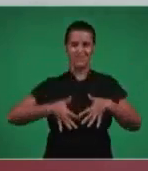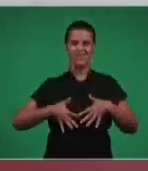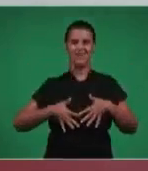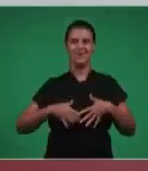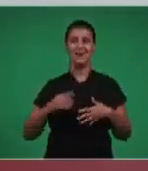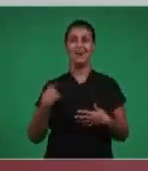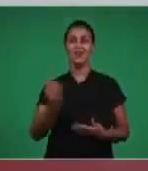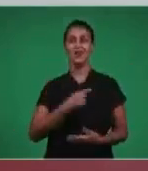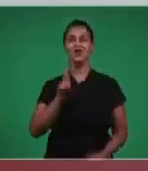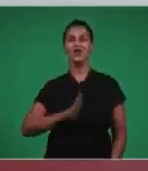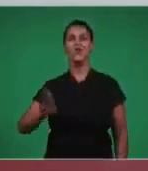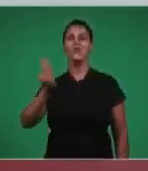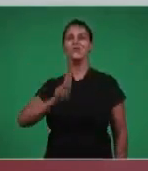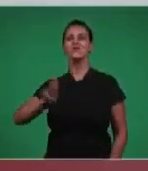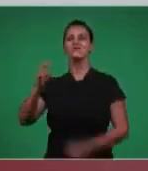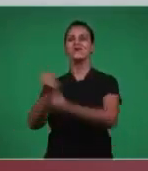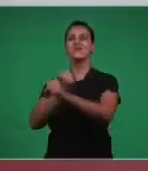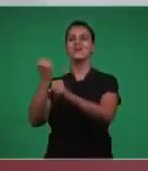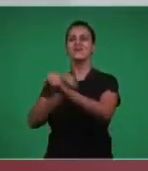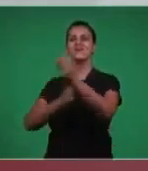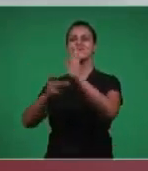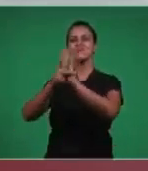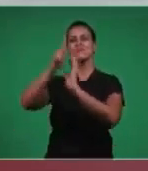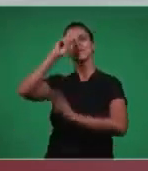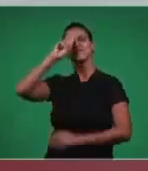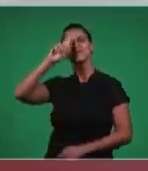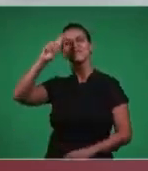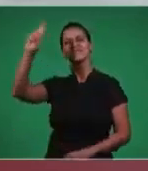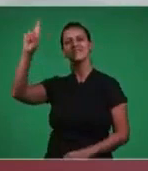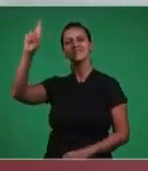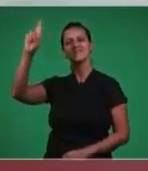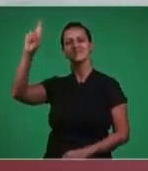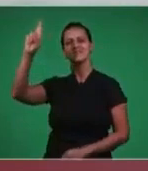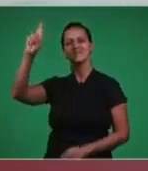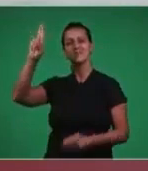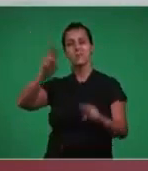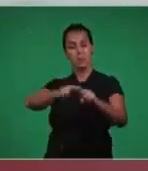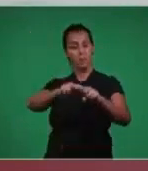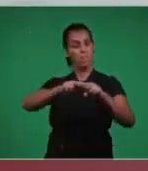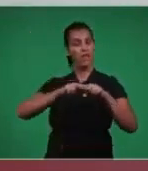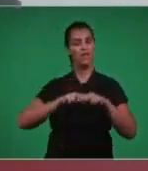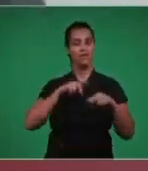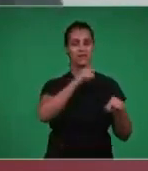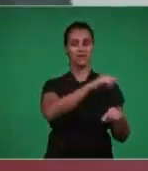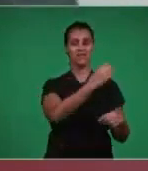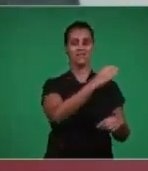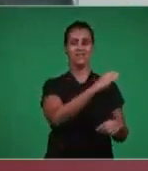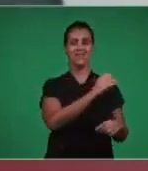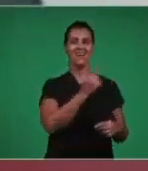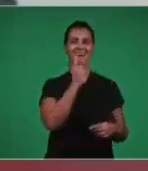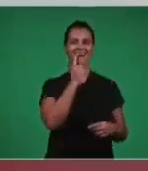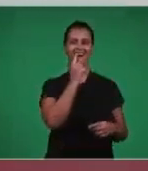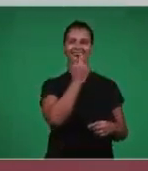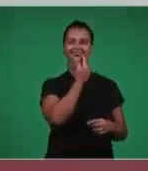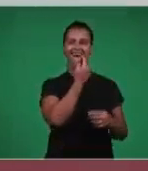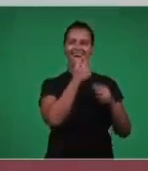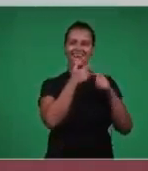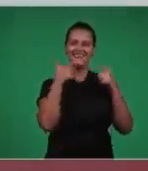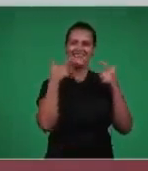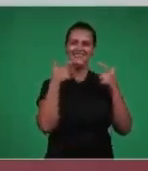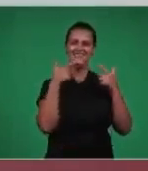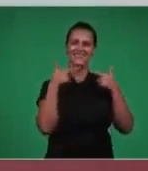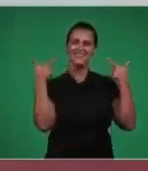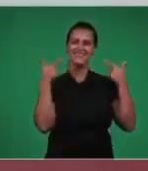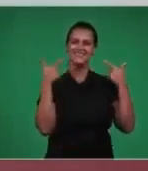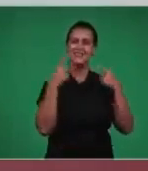for the Lord. That's why science can give us a smile, the teeth, but never the